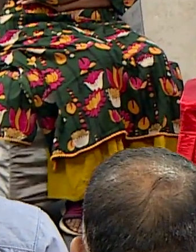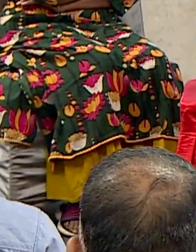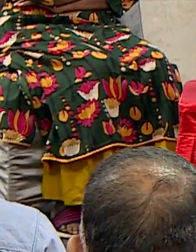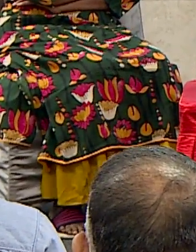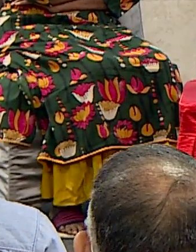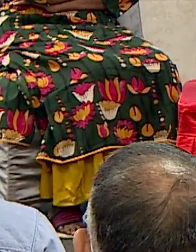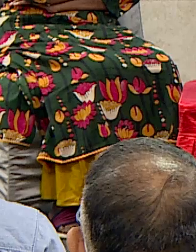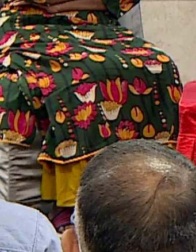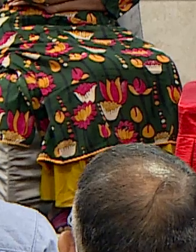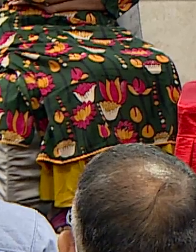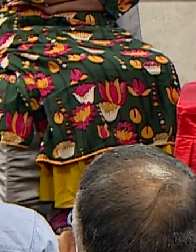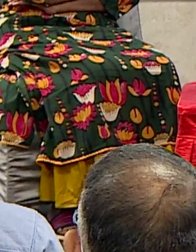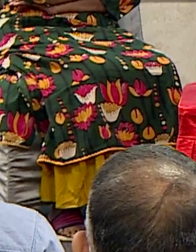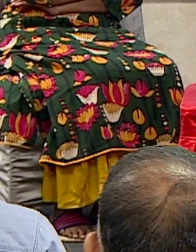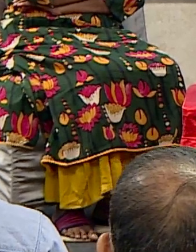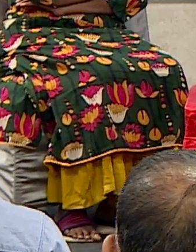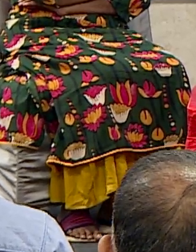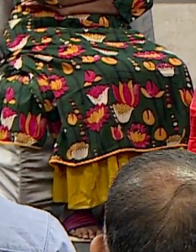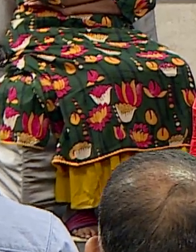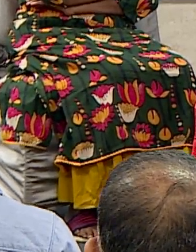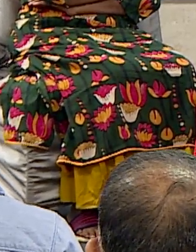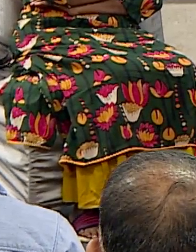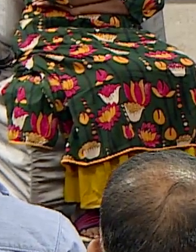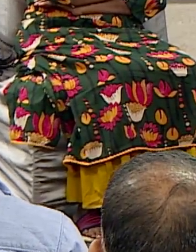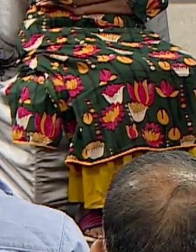imagine of has definitely improved